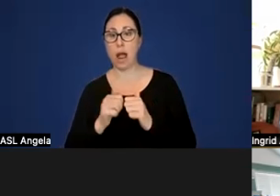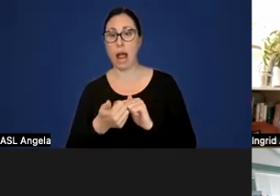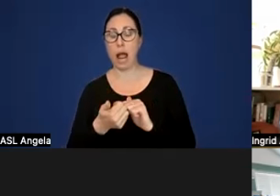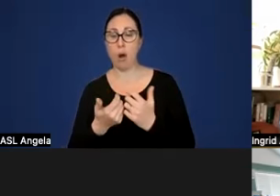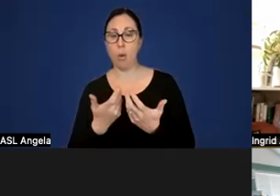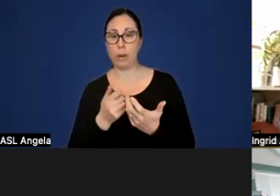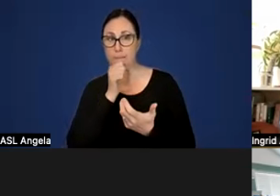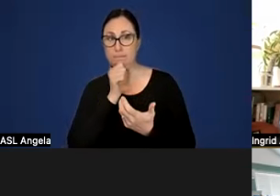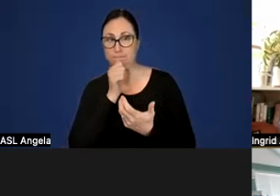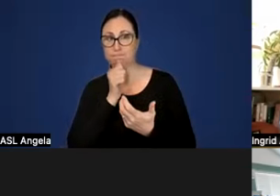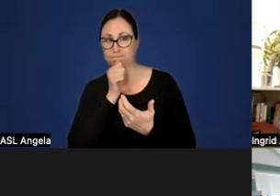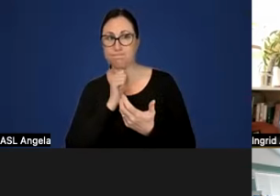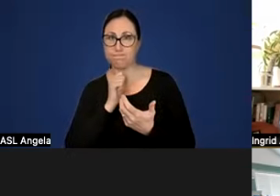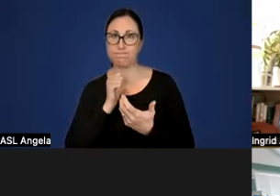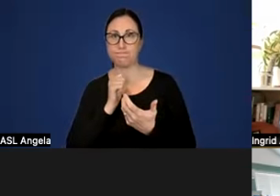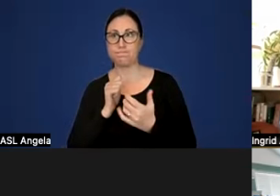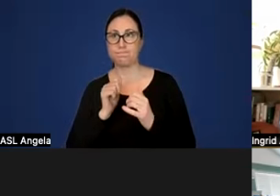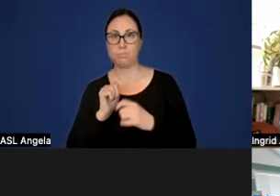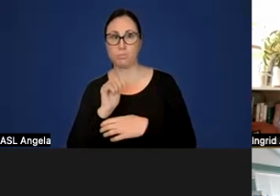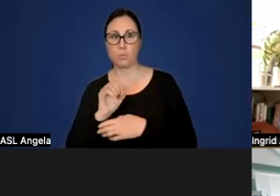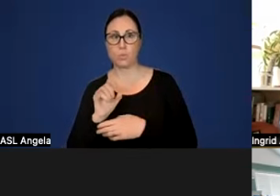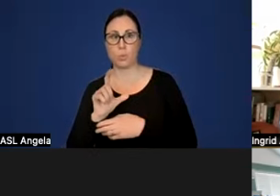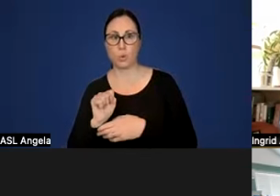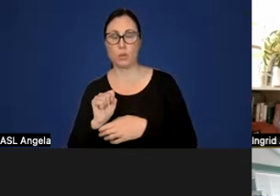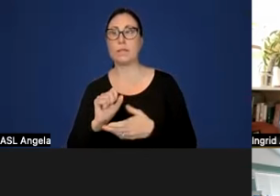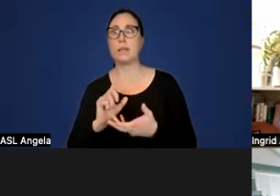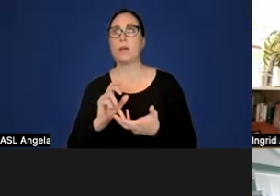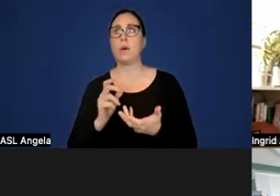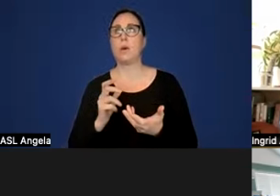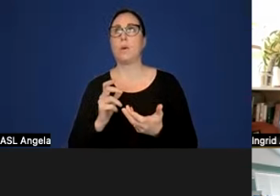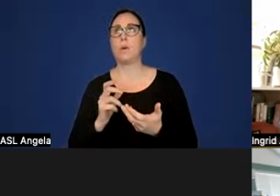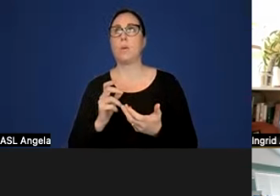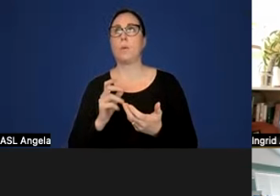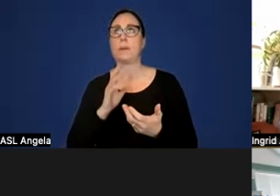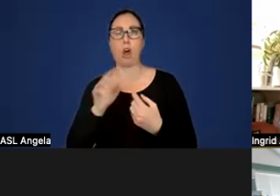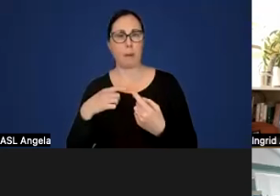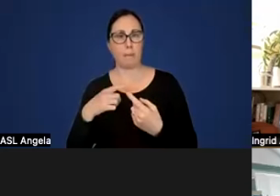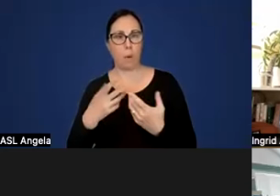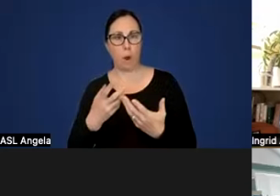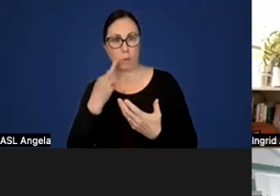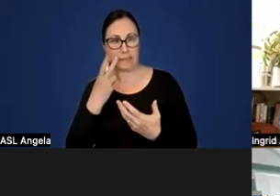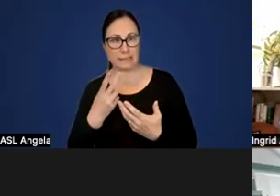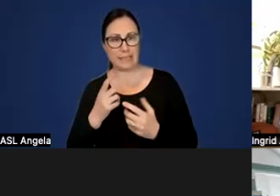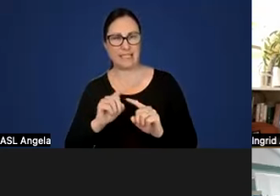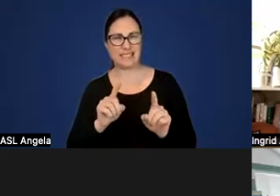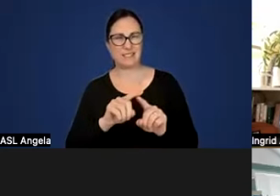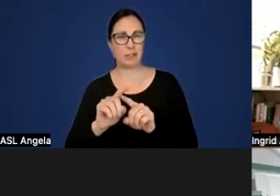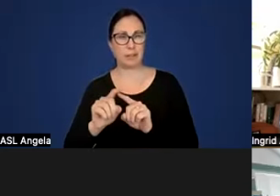what might be coping mechanisms that we see in the folks that we serve. Those different trauma